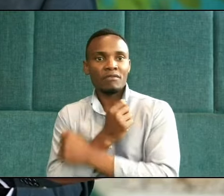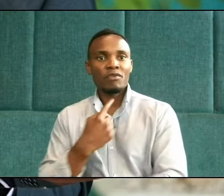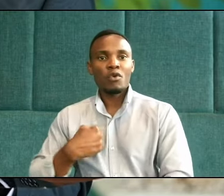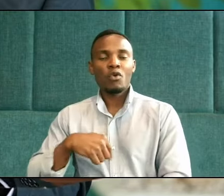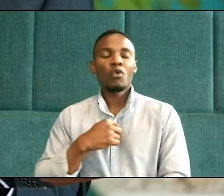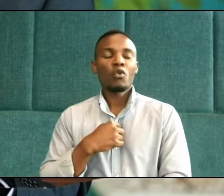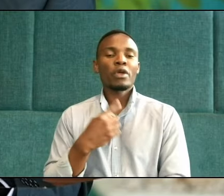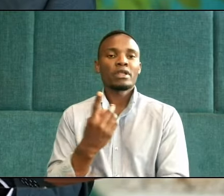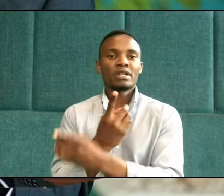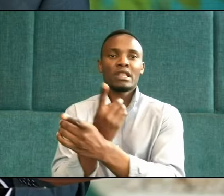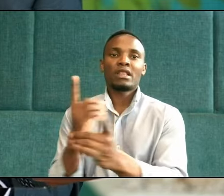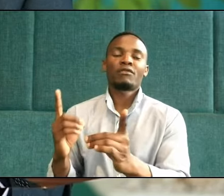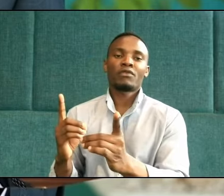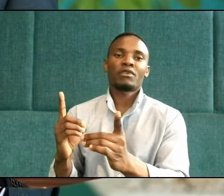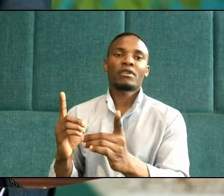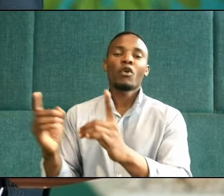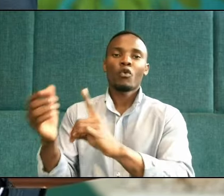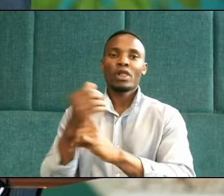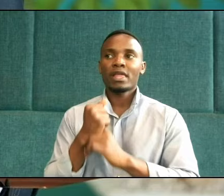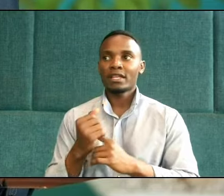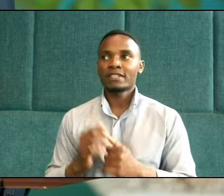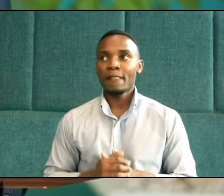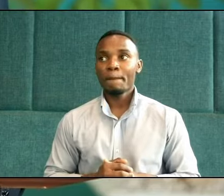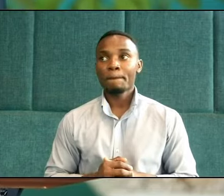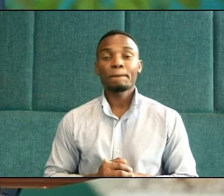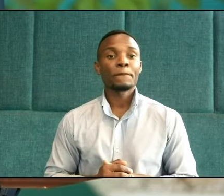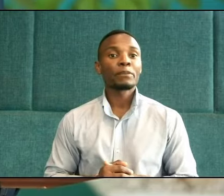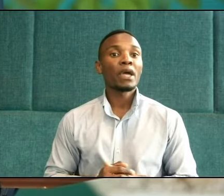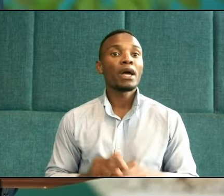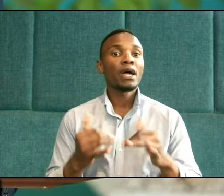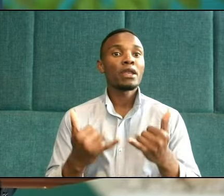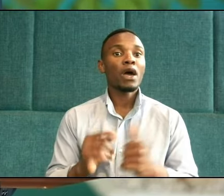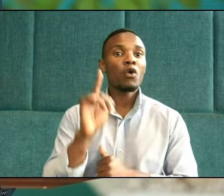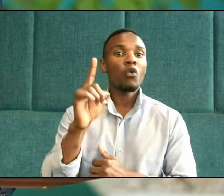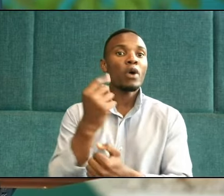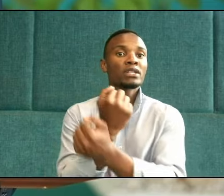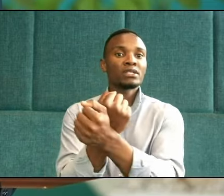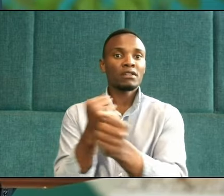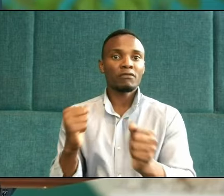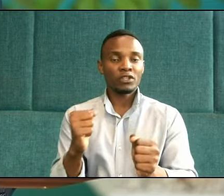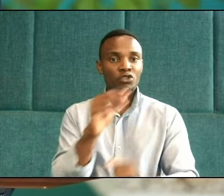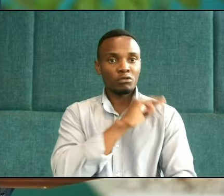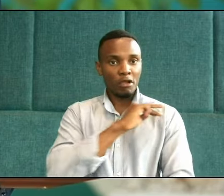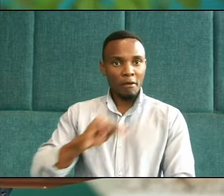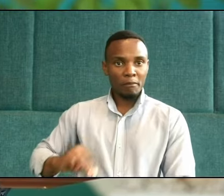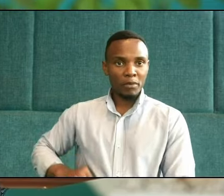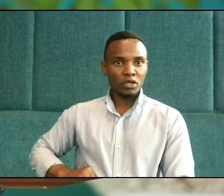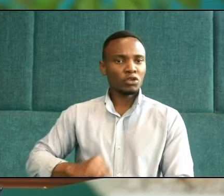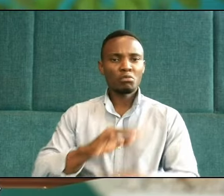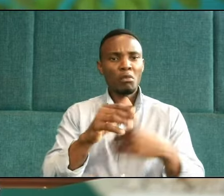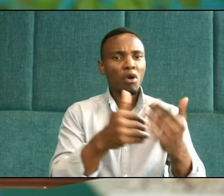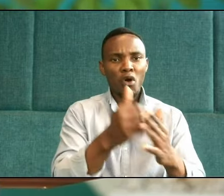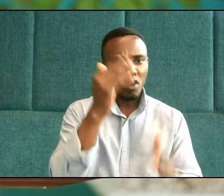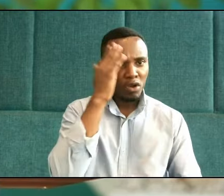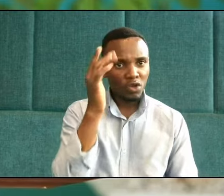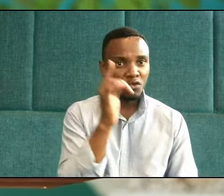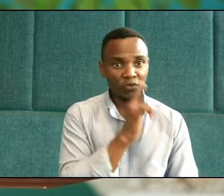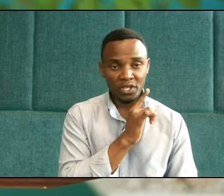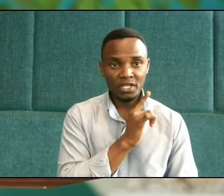this comes to an end. One of the rescue missions which is best known by almost the whole